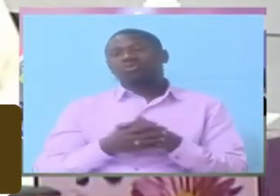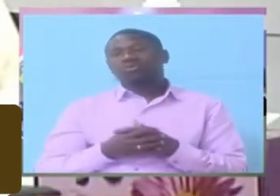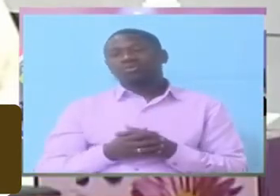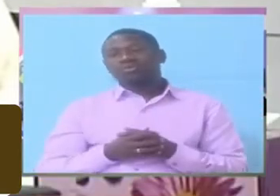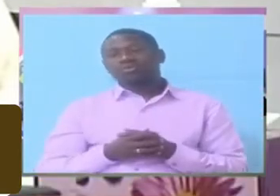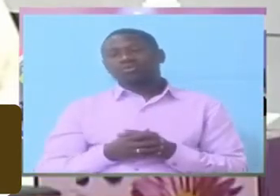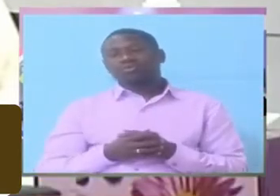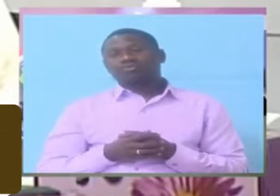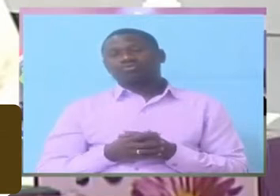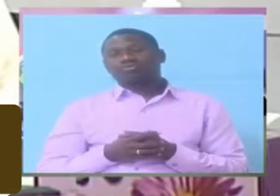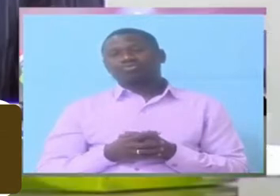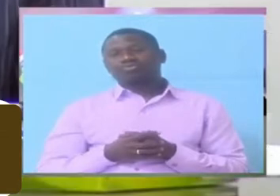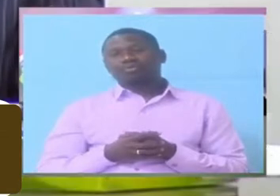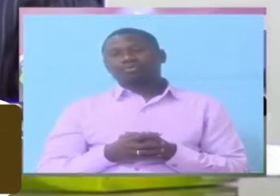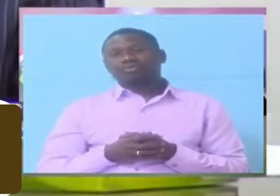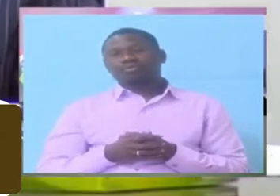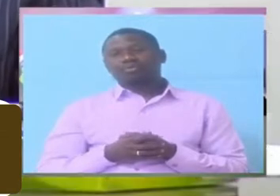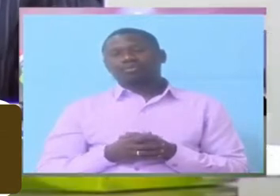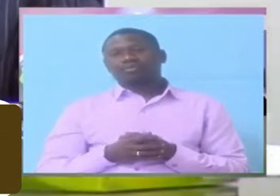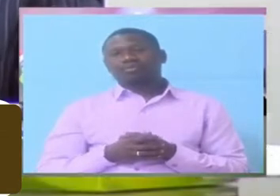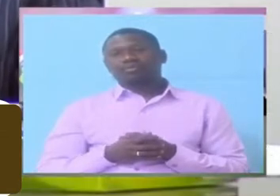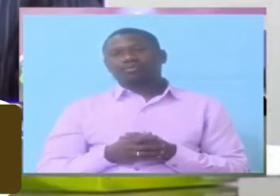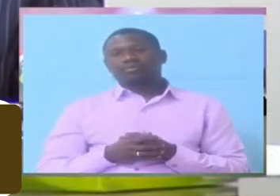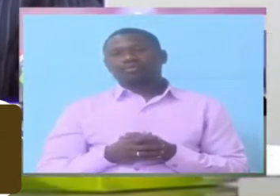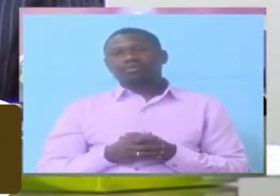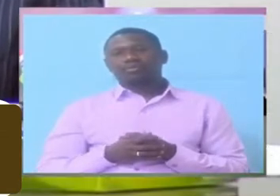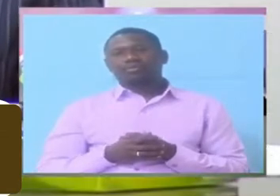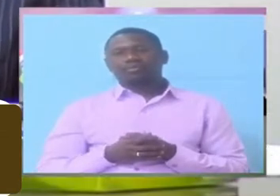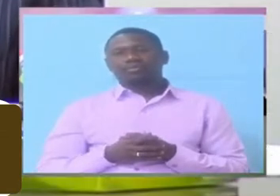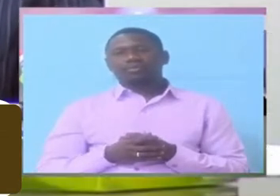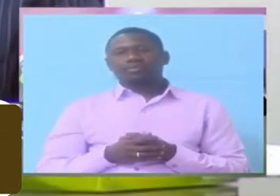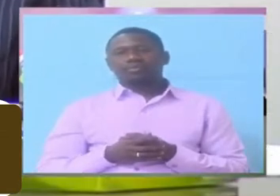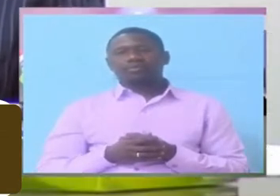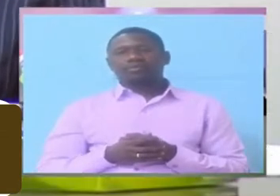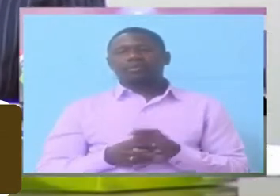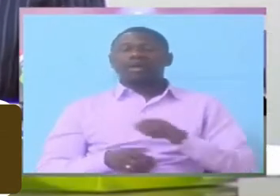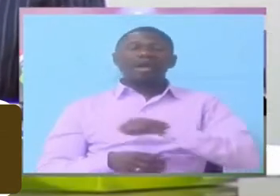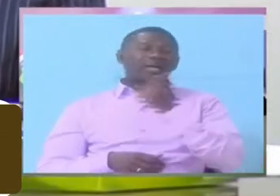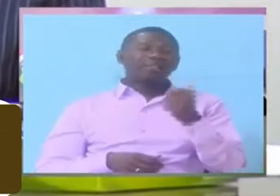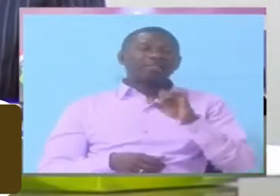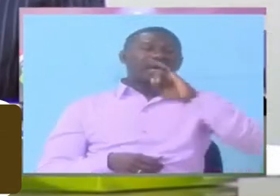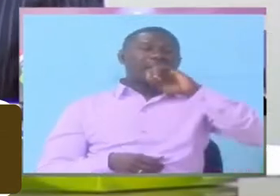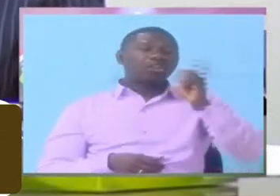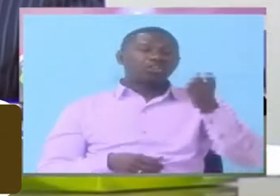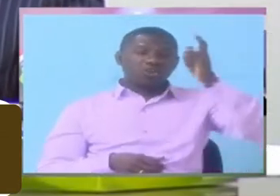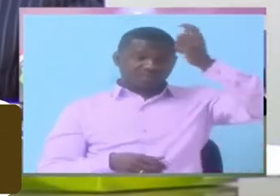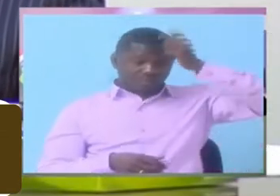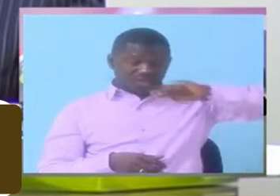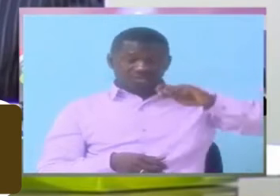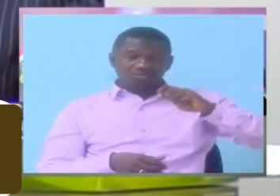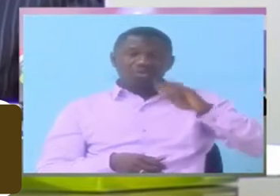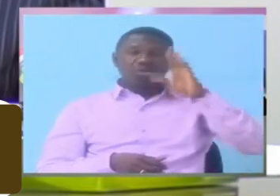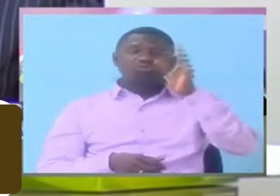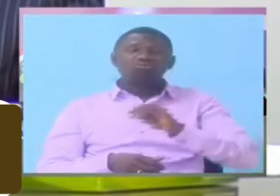maralingo kordal mem IGP ti aya kala mutale. And the IGP did not do anything to stop or to